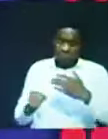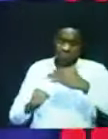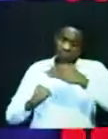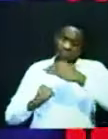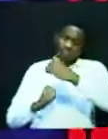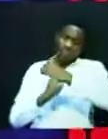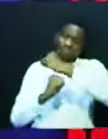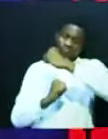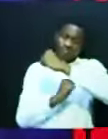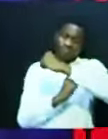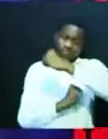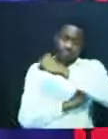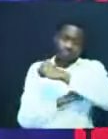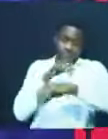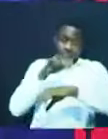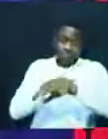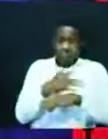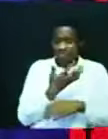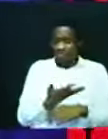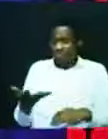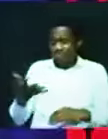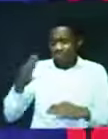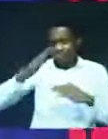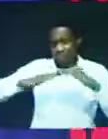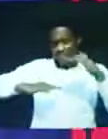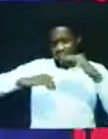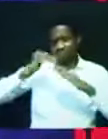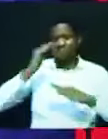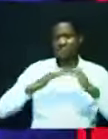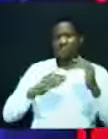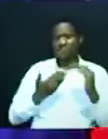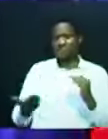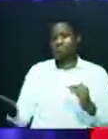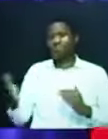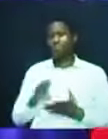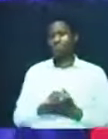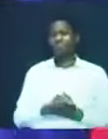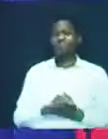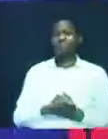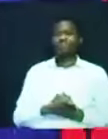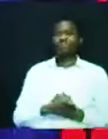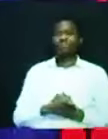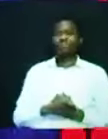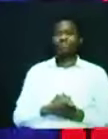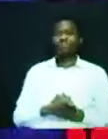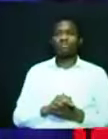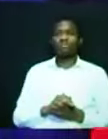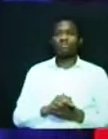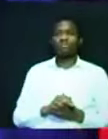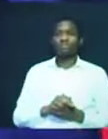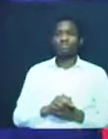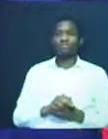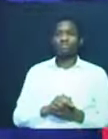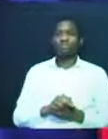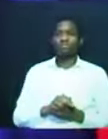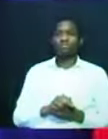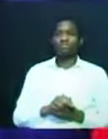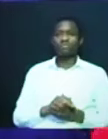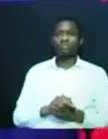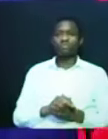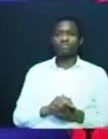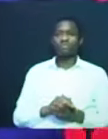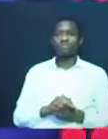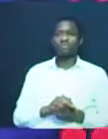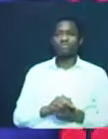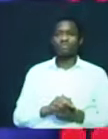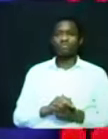upon which things are built. Now, you see, you don't build